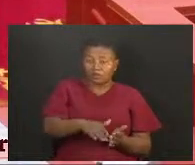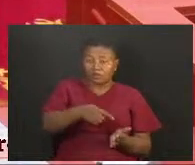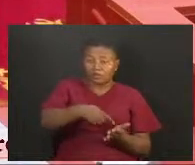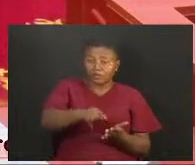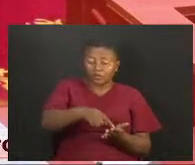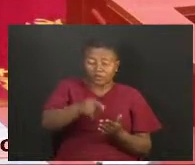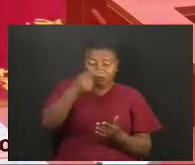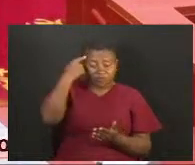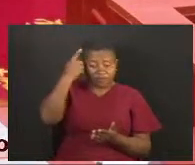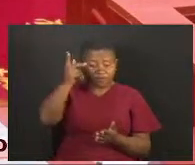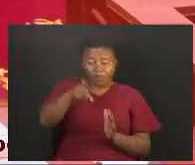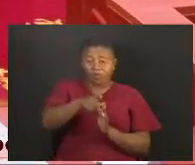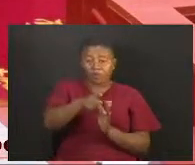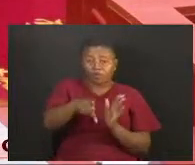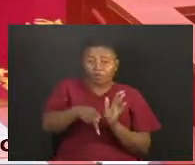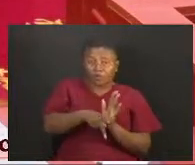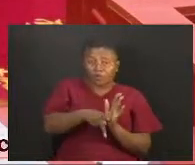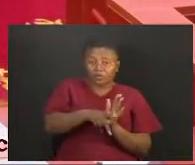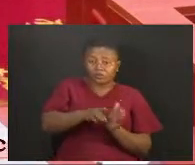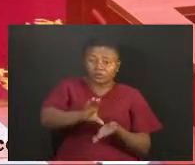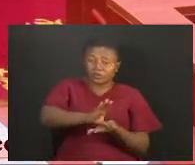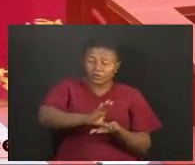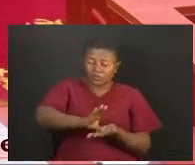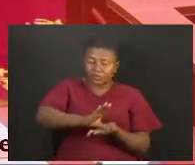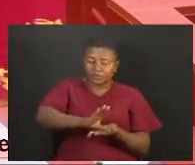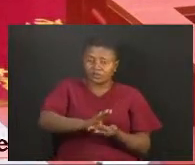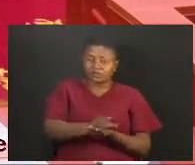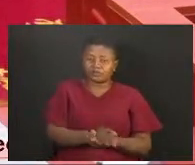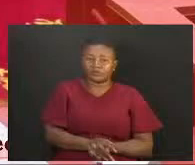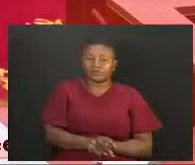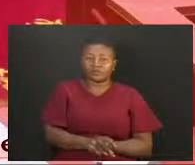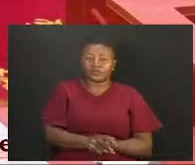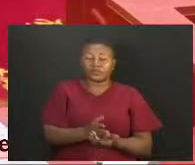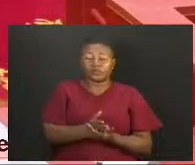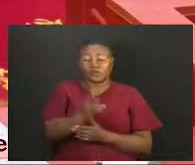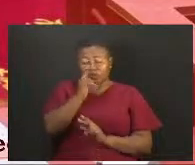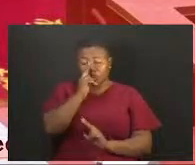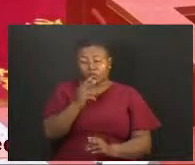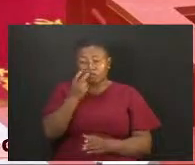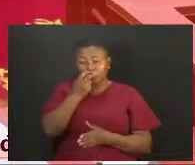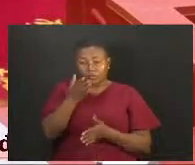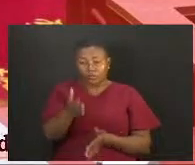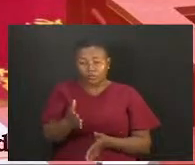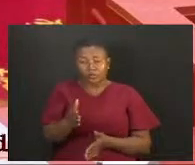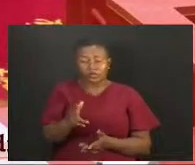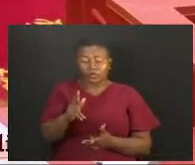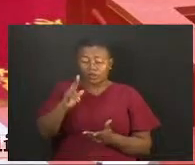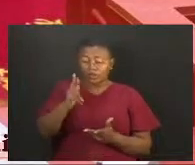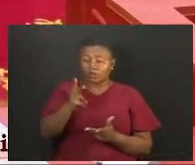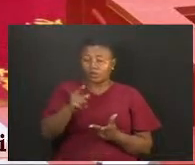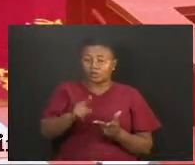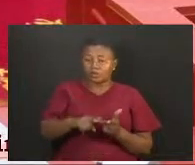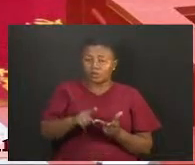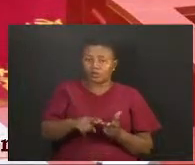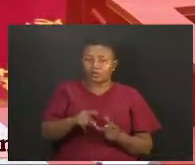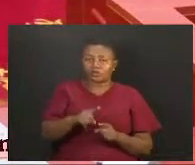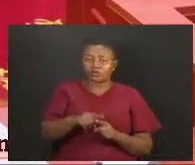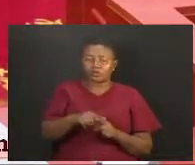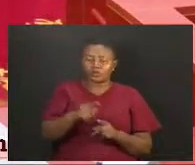policy credibility and creditworthiness. Right Honorable Speaker, our third approach will be to restore fiscal